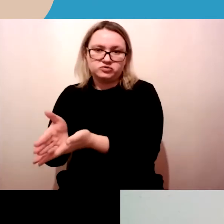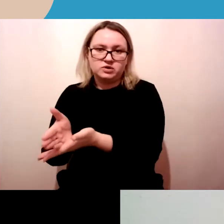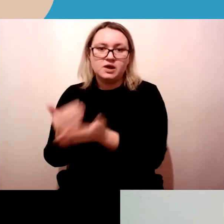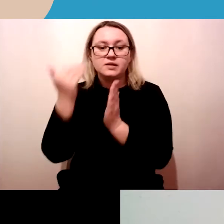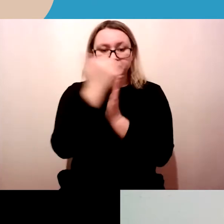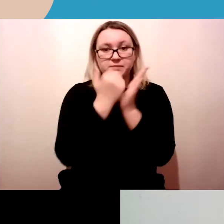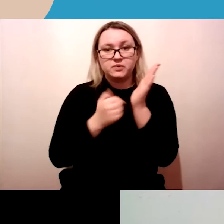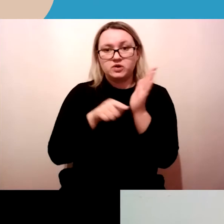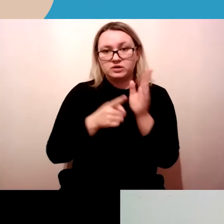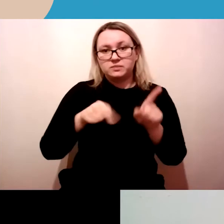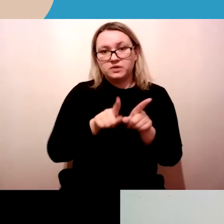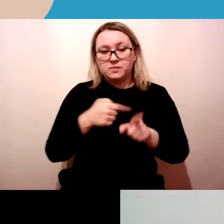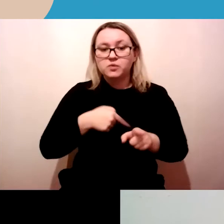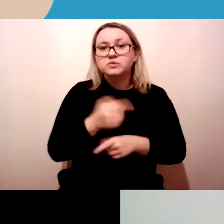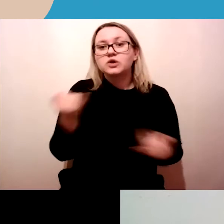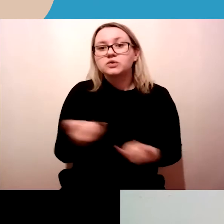is the program